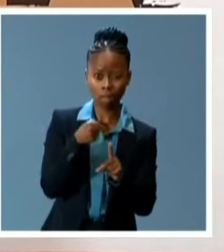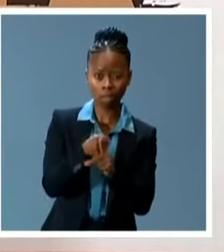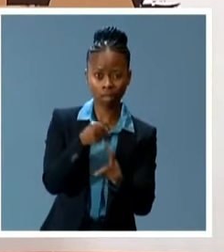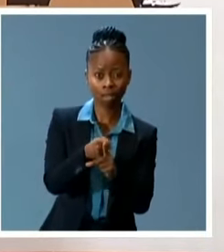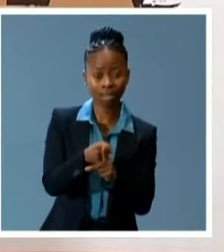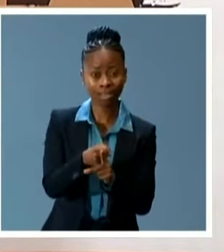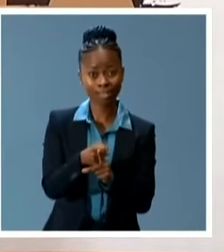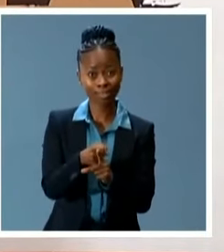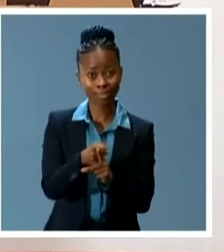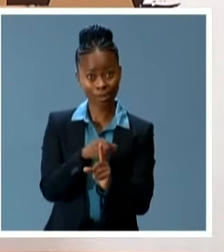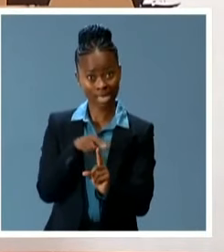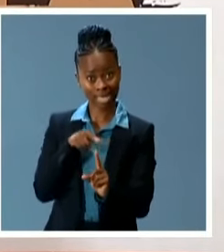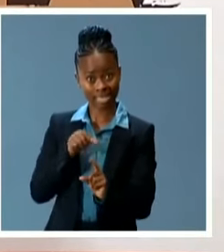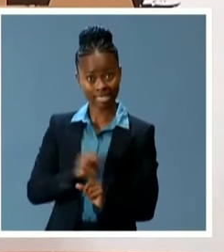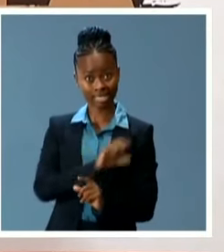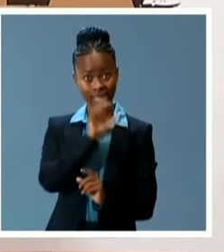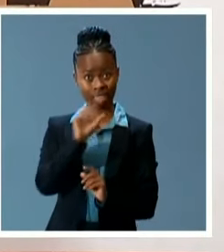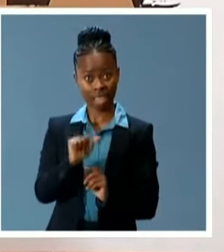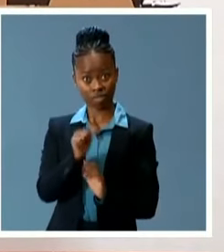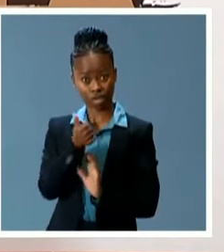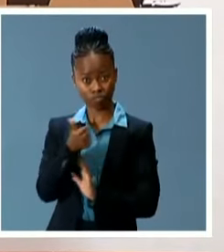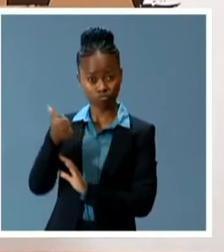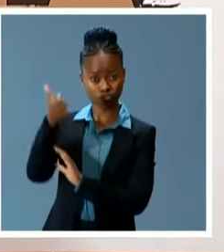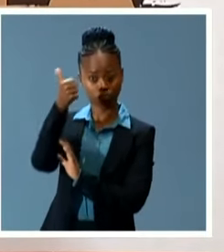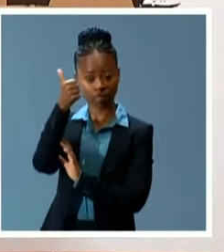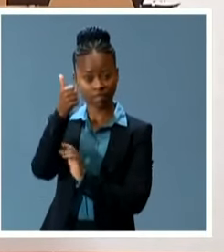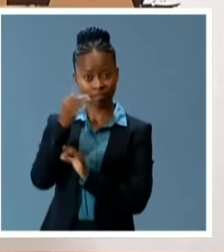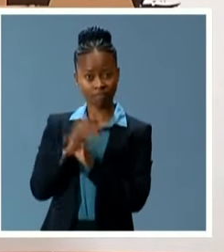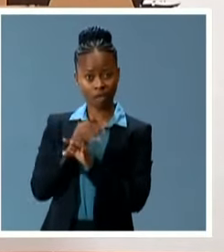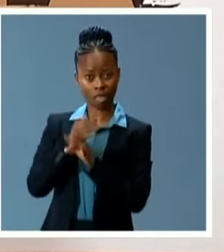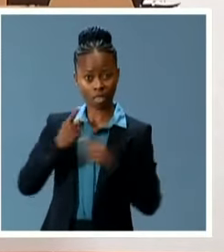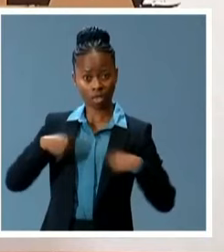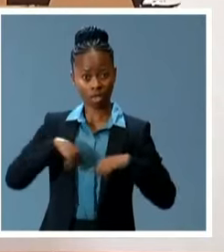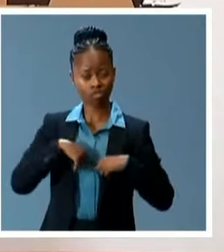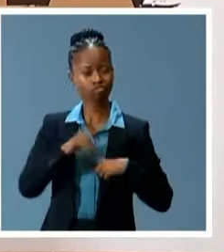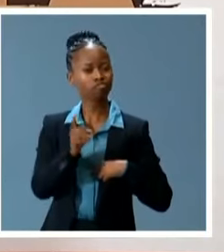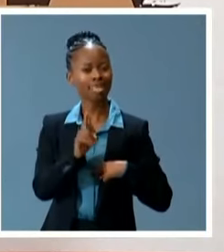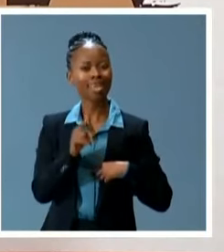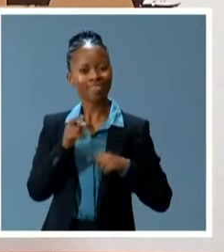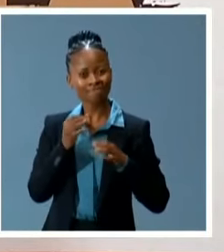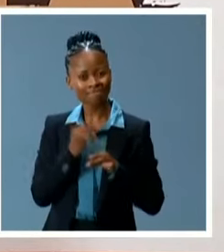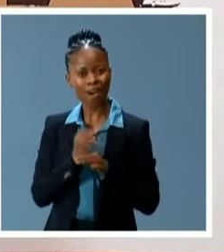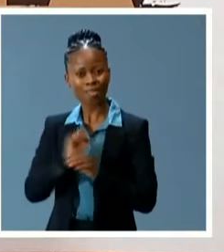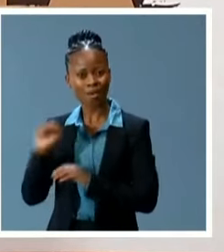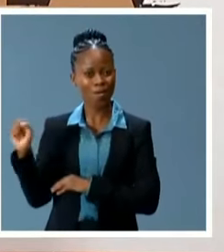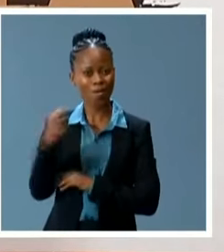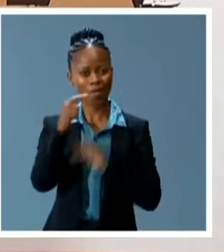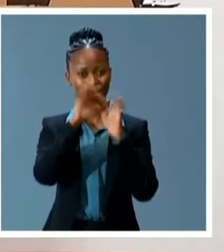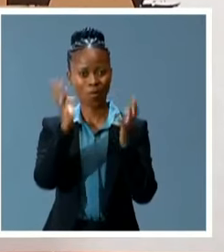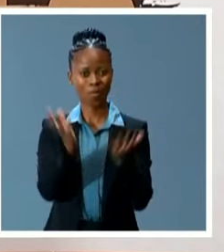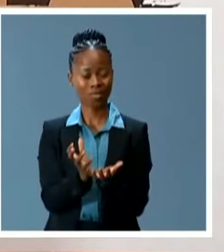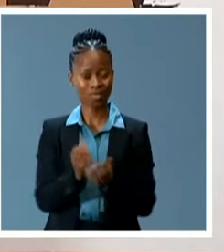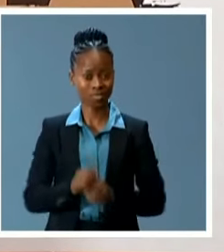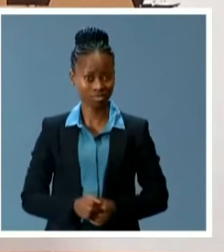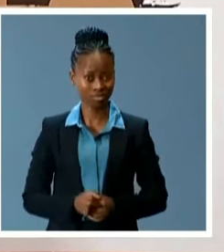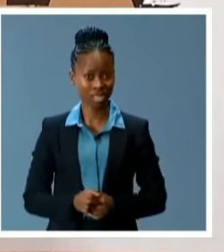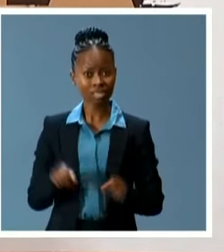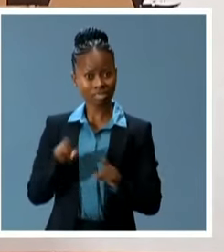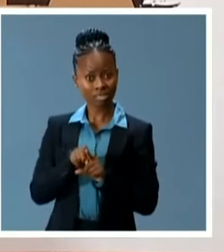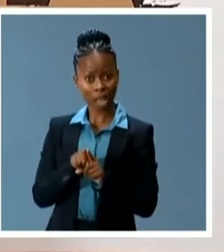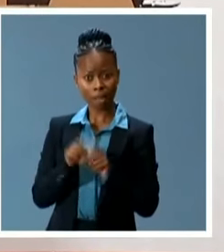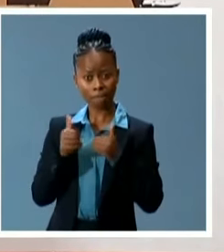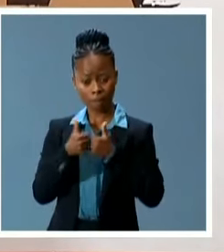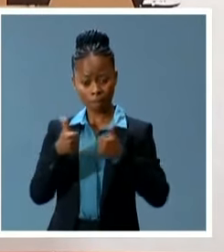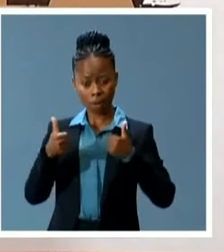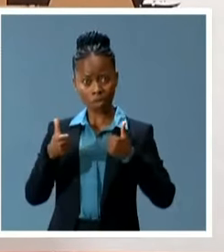just our nation, but of every nation. His legacy in fighting apartheid is all the